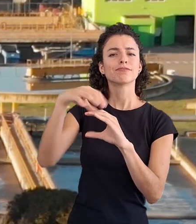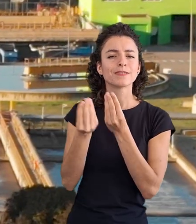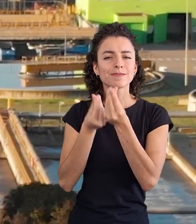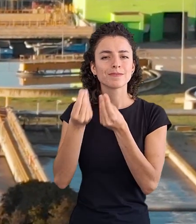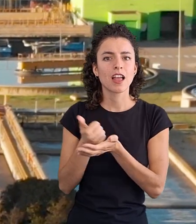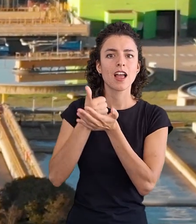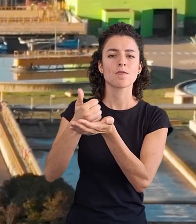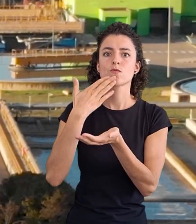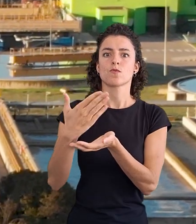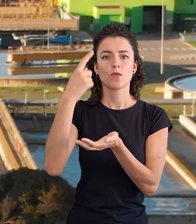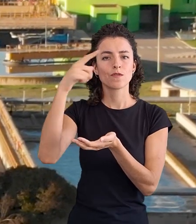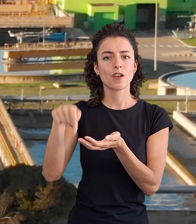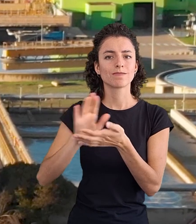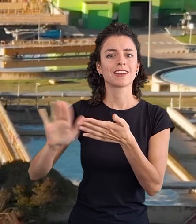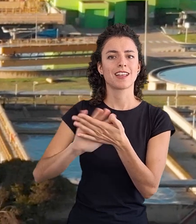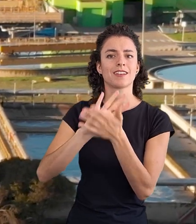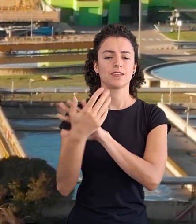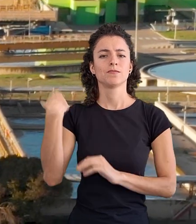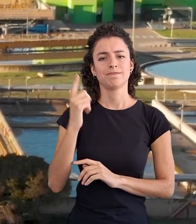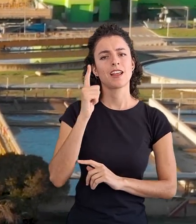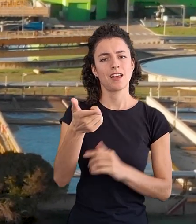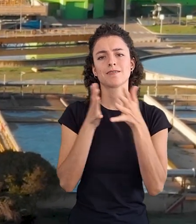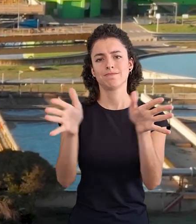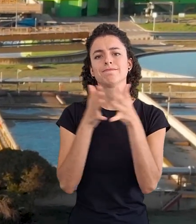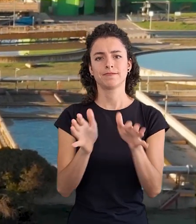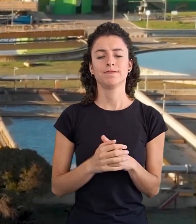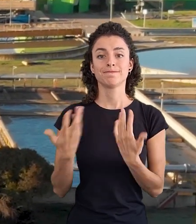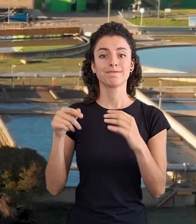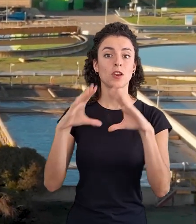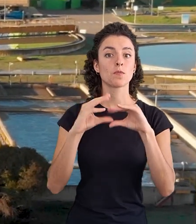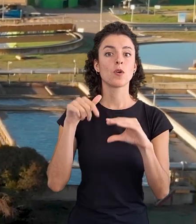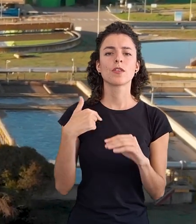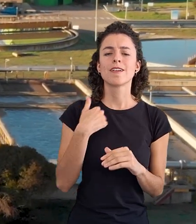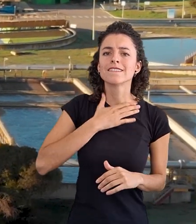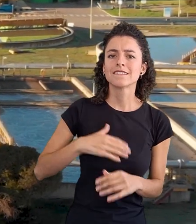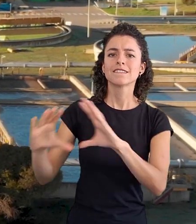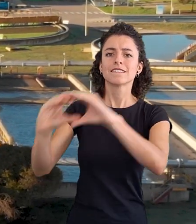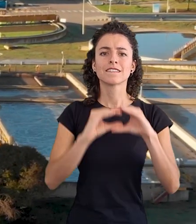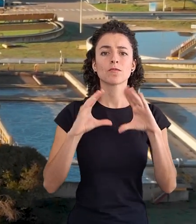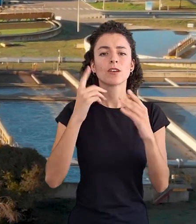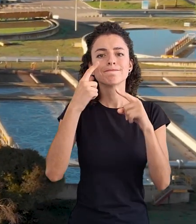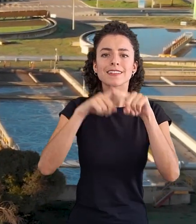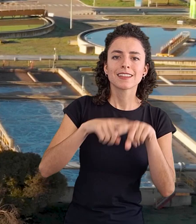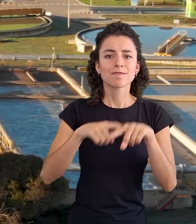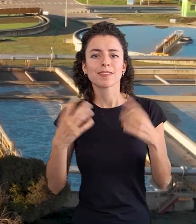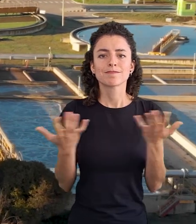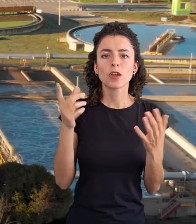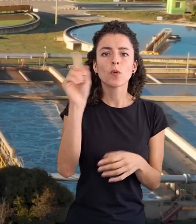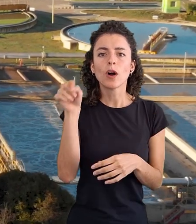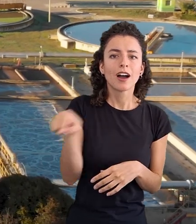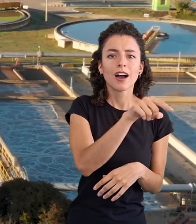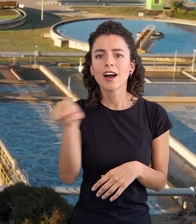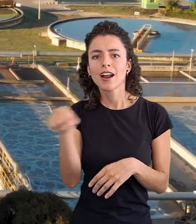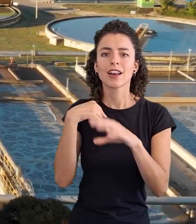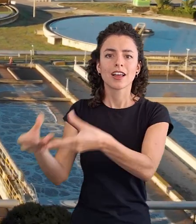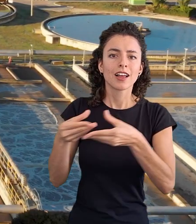assessment. The treatment it's submitted to is determined by its origin. The first process to recover some